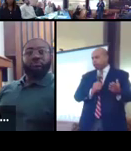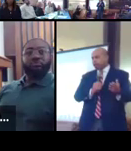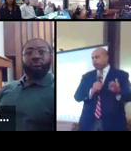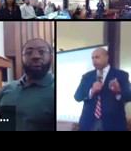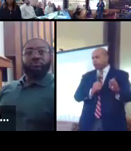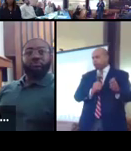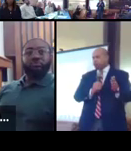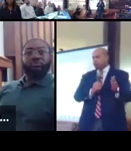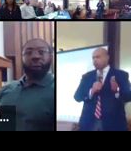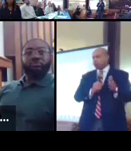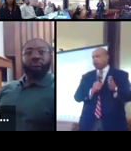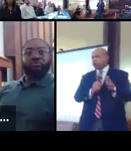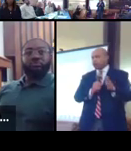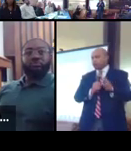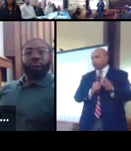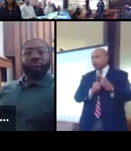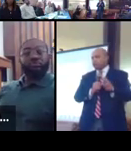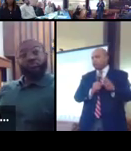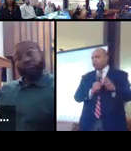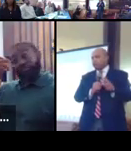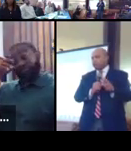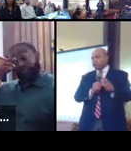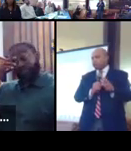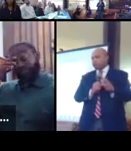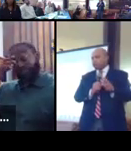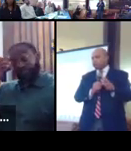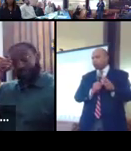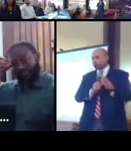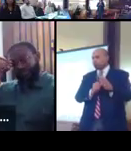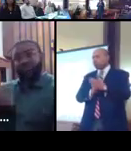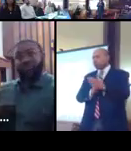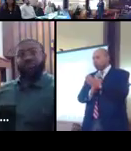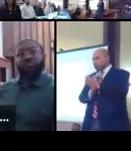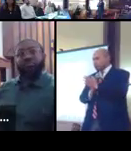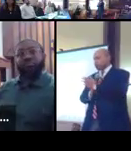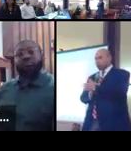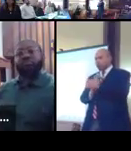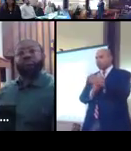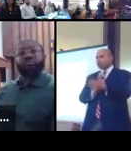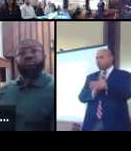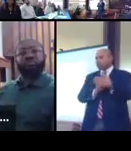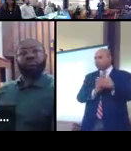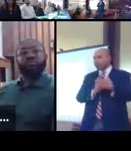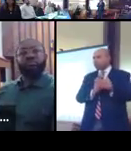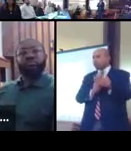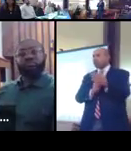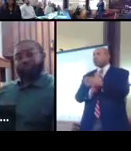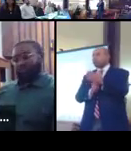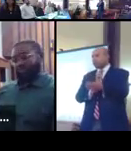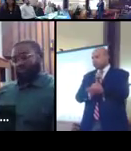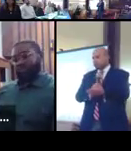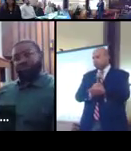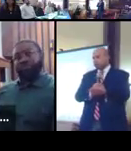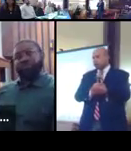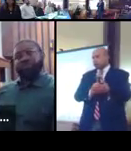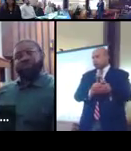problems that otherwise wouldn't have gotten as much public or even neighborhood scrutiny.